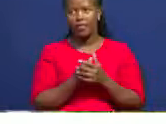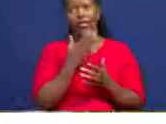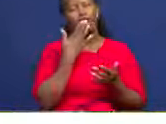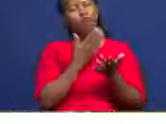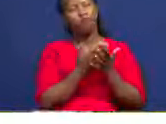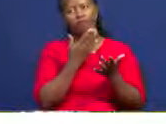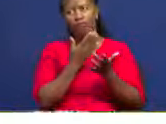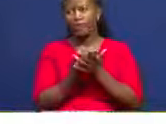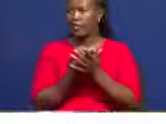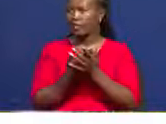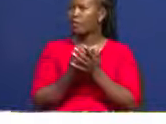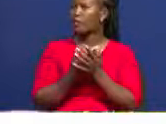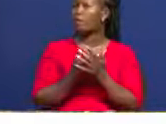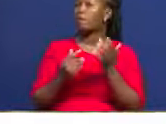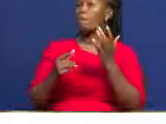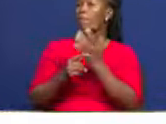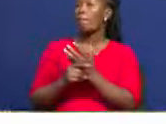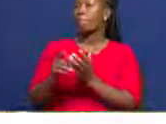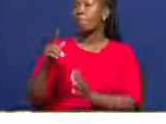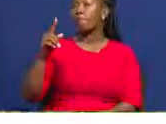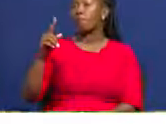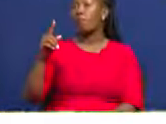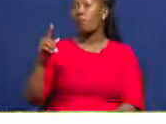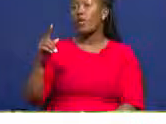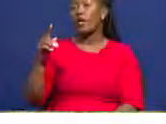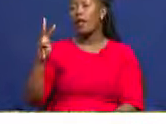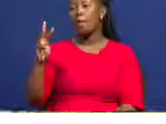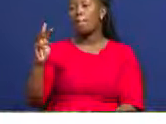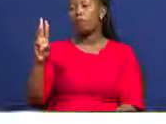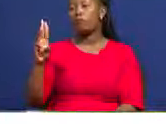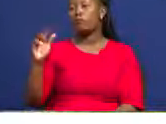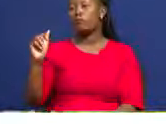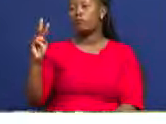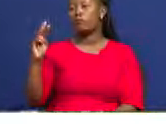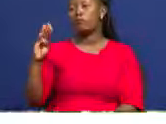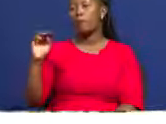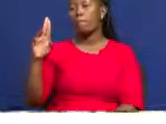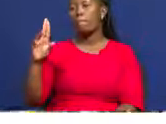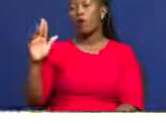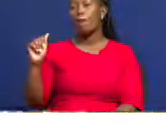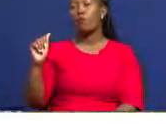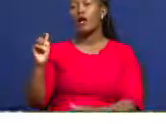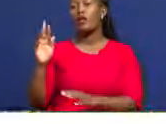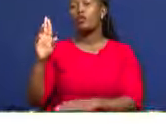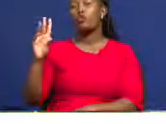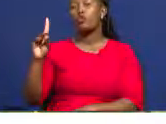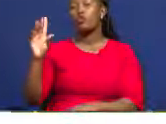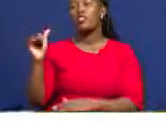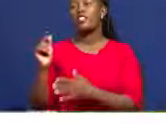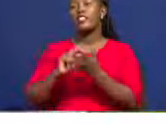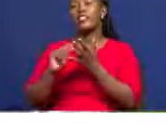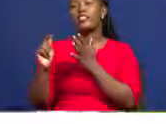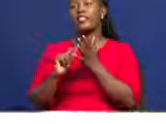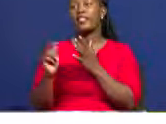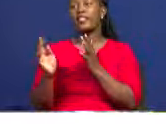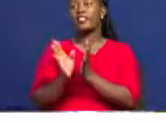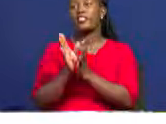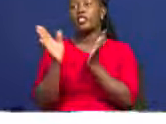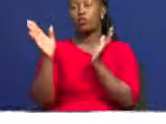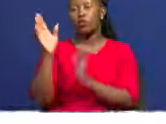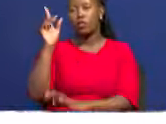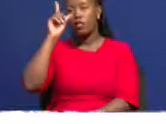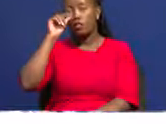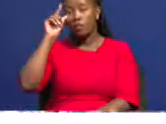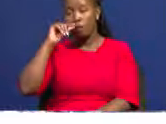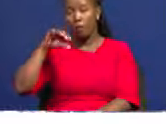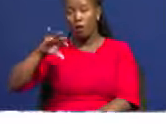you. Asante sana. Kwa majina ni Mutungwa Wambua, UDA Secretary General, Mombasa County. We are here today.